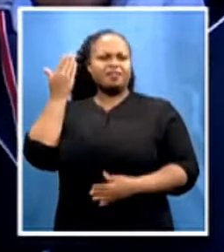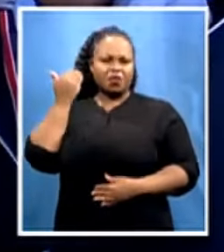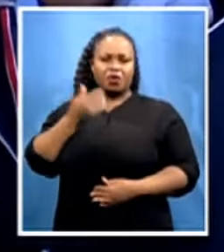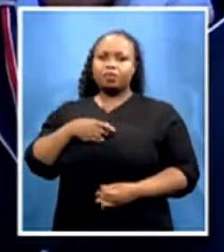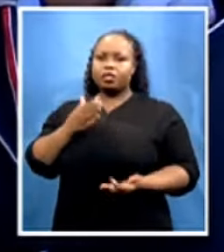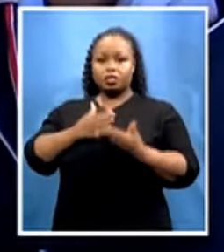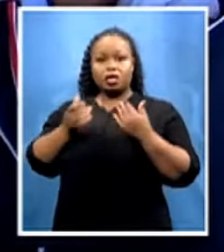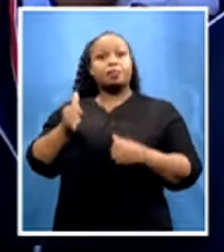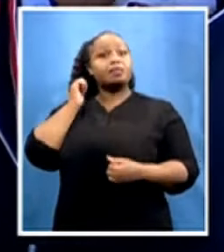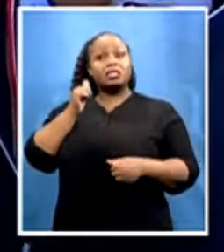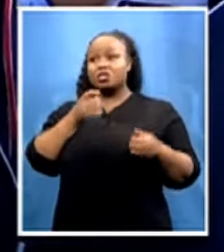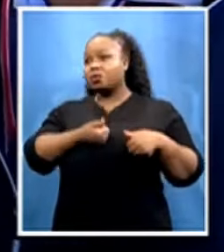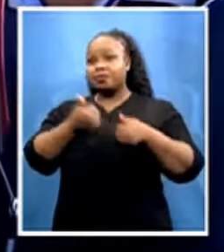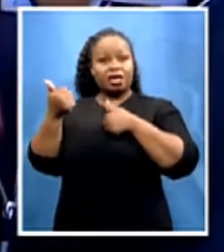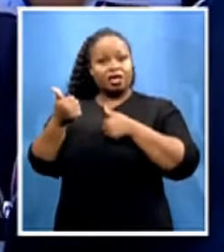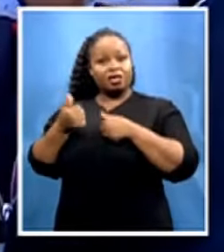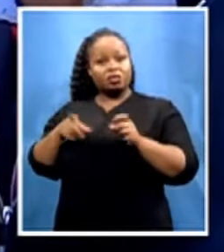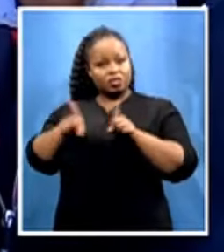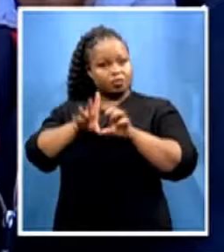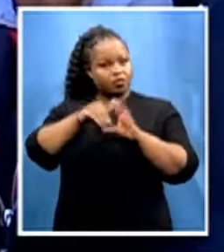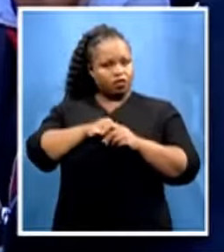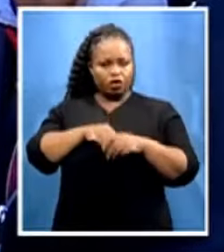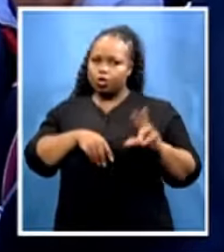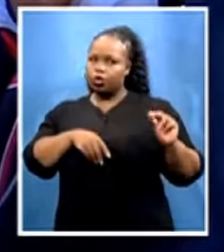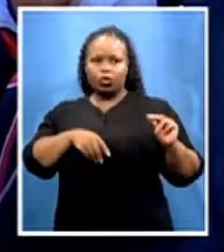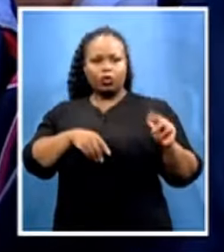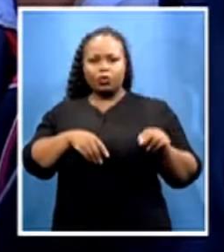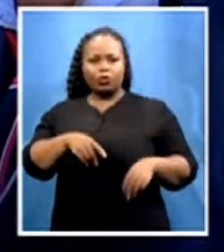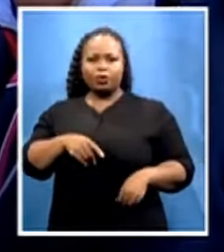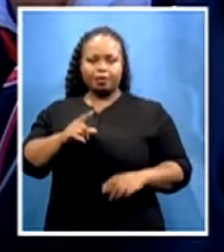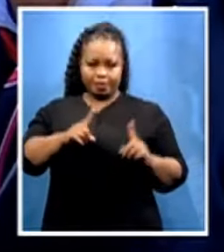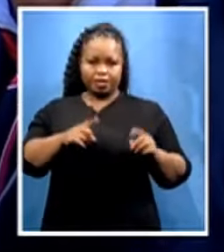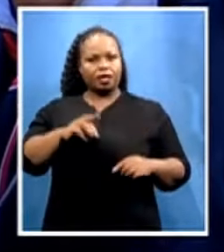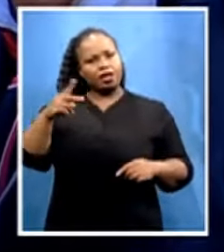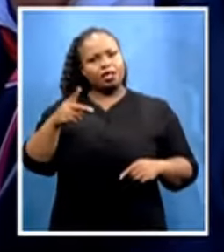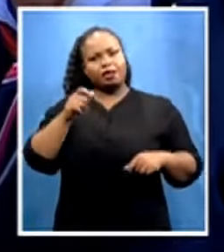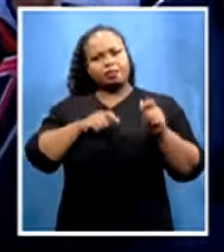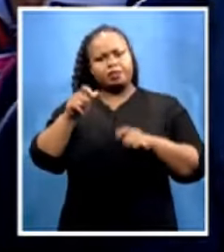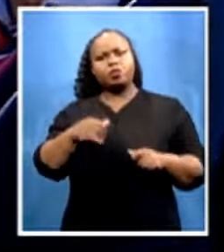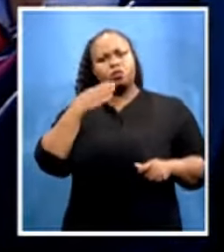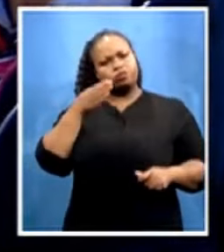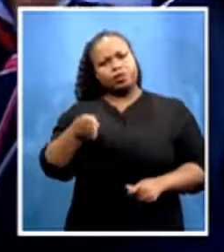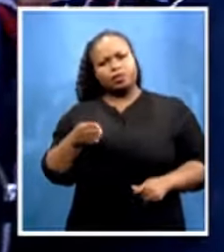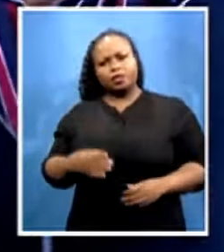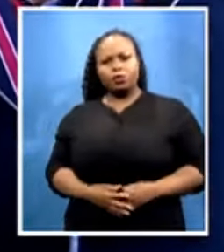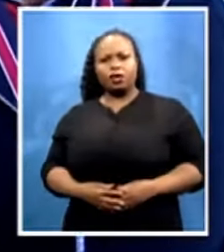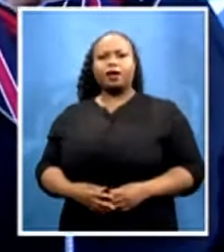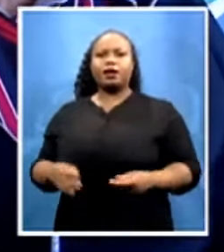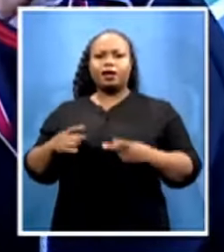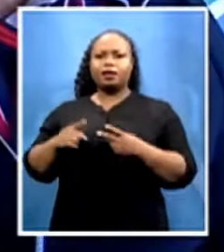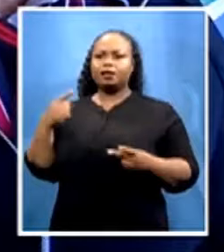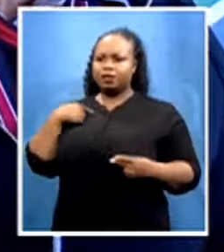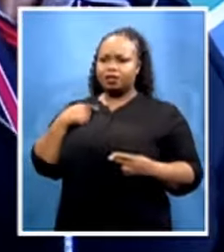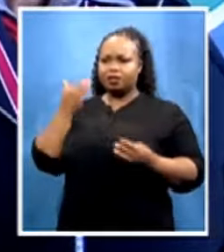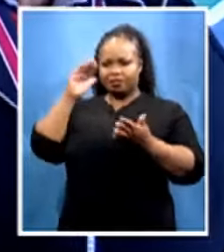turned back? No, I was in the one, but they are. But today I just came, it was long queue, but it was faster, and